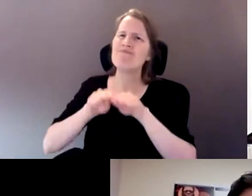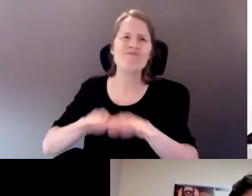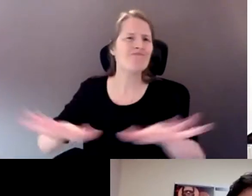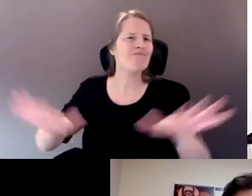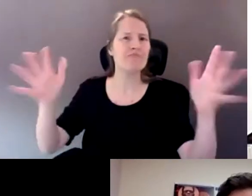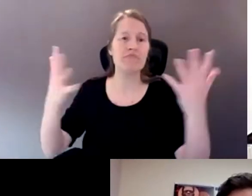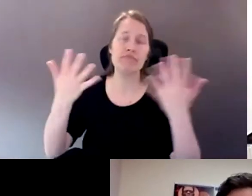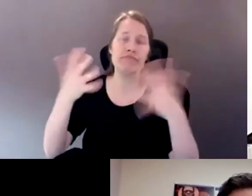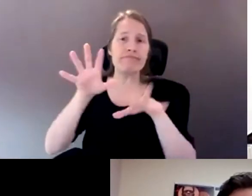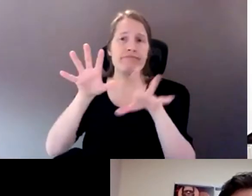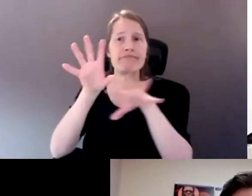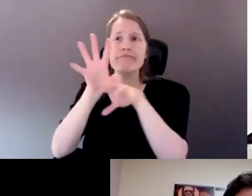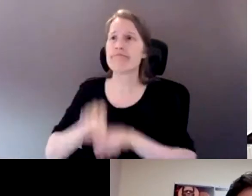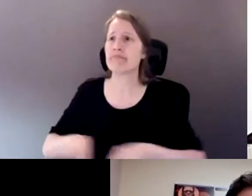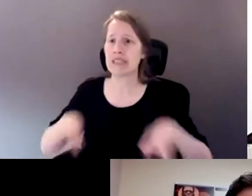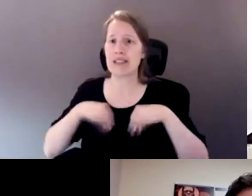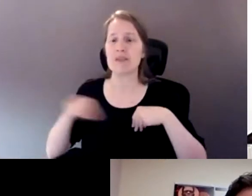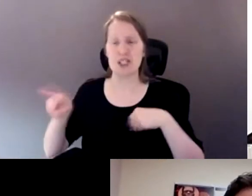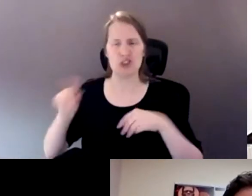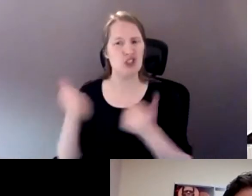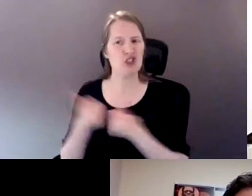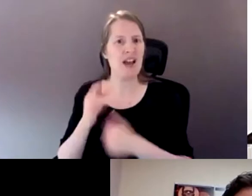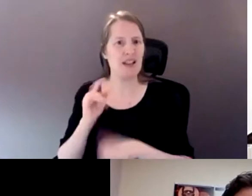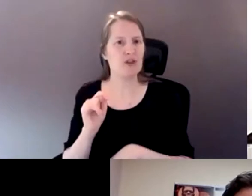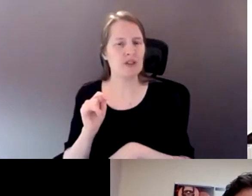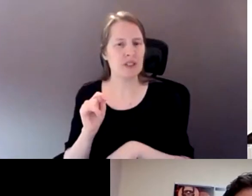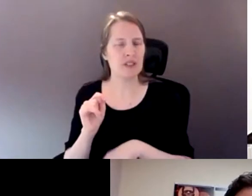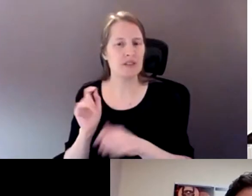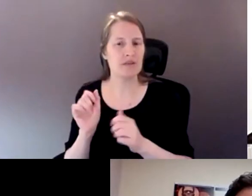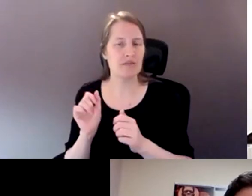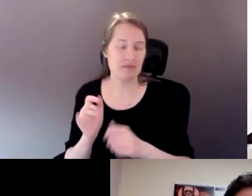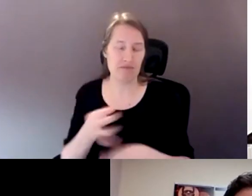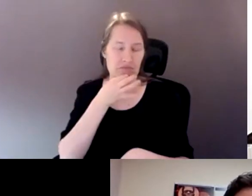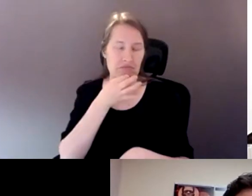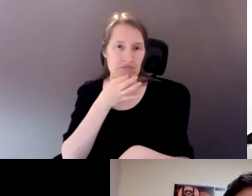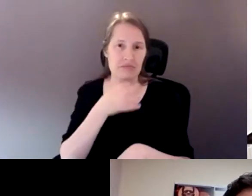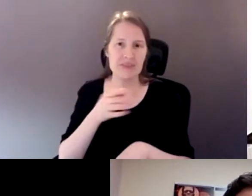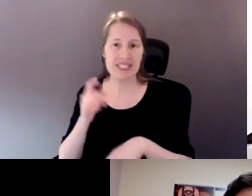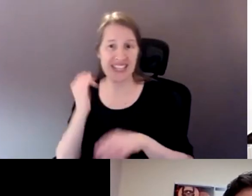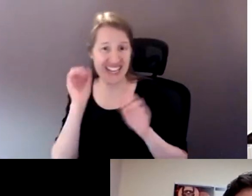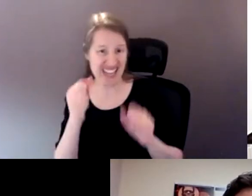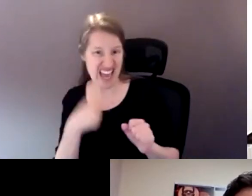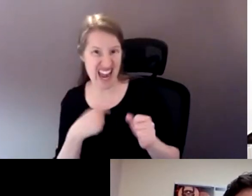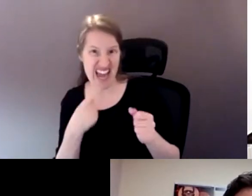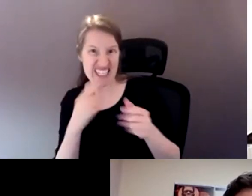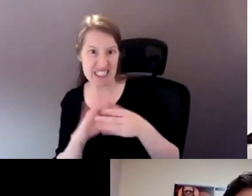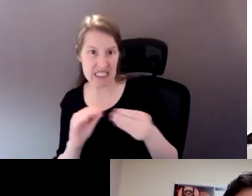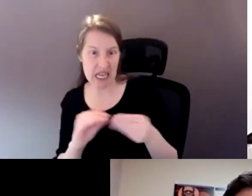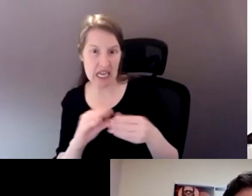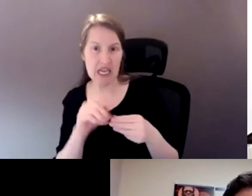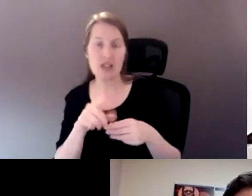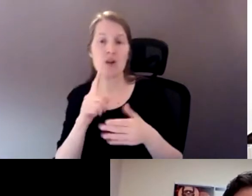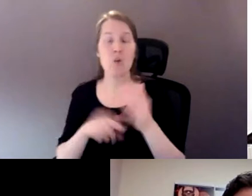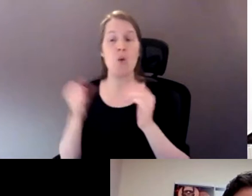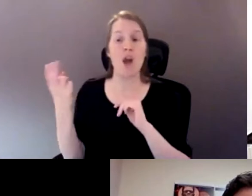challenged this to I think remarkable effect. Well, if I could say a word about that, I mean, what she